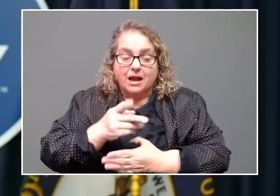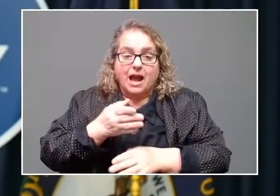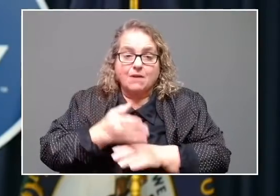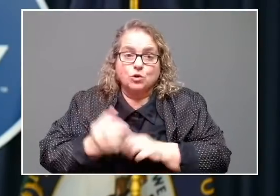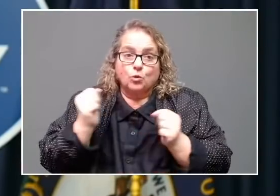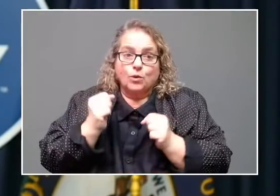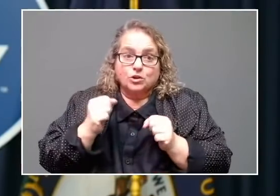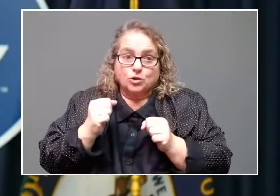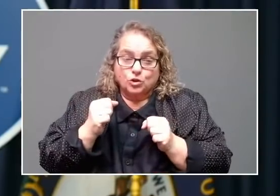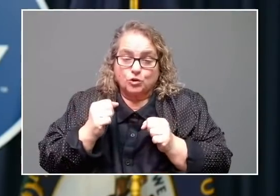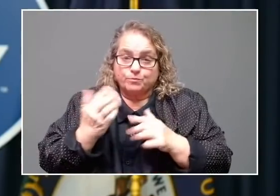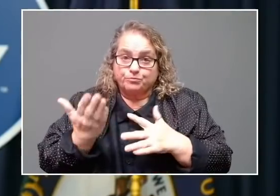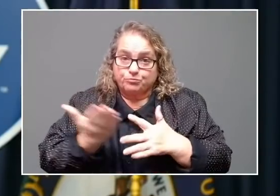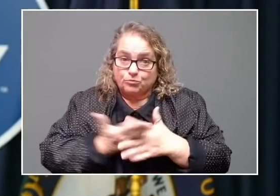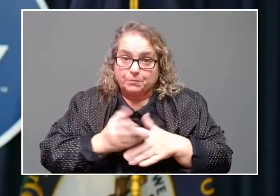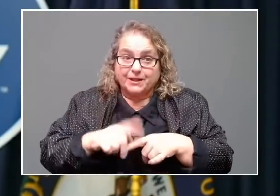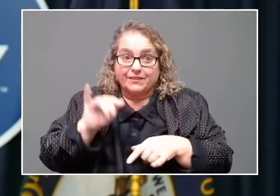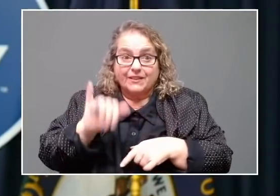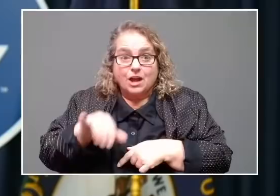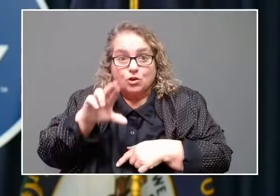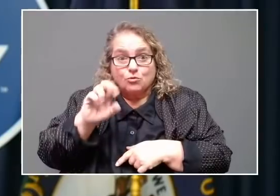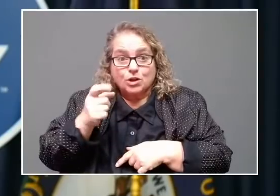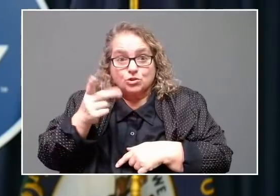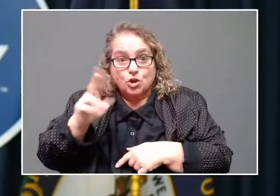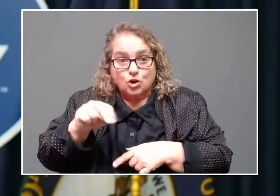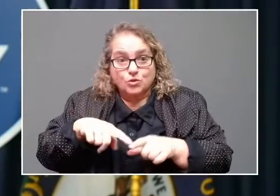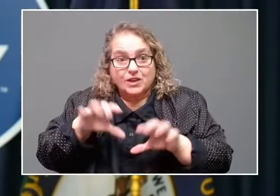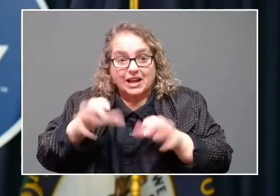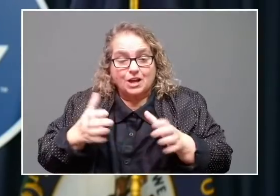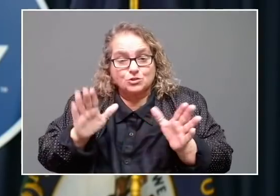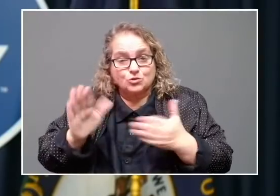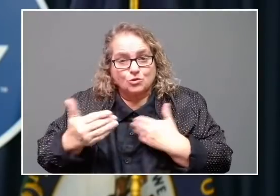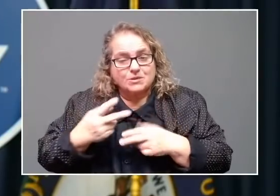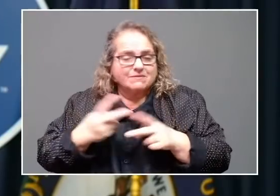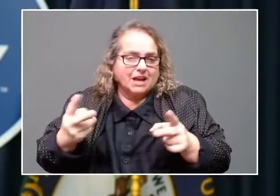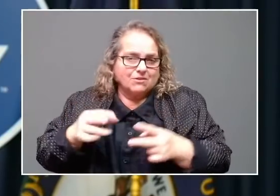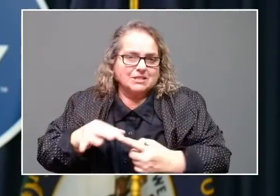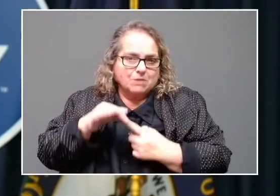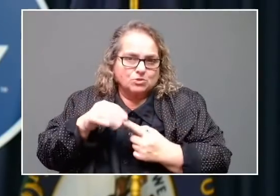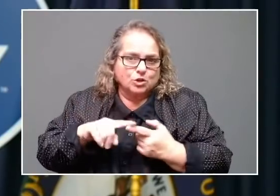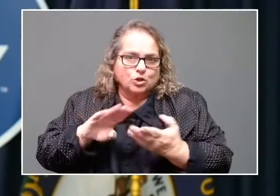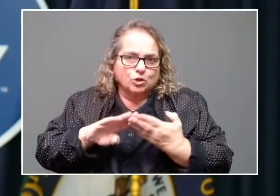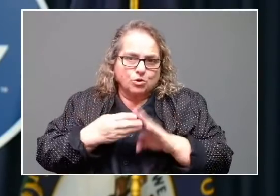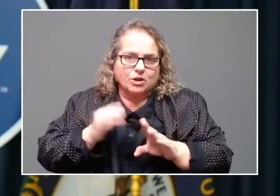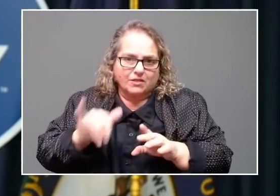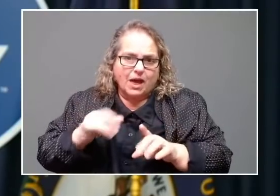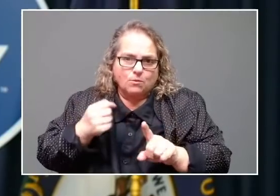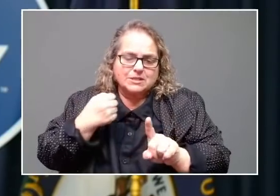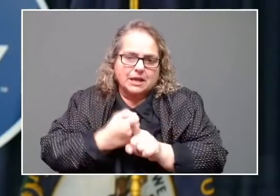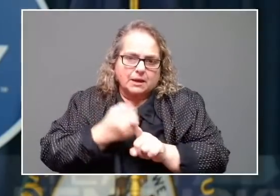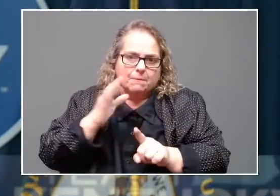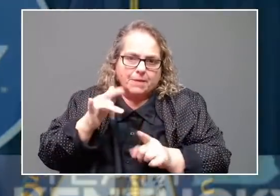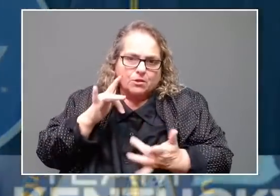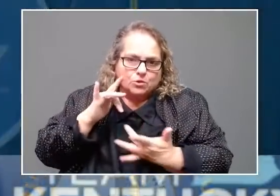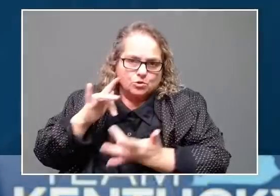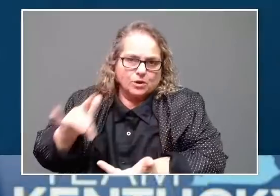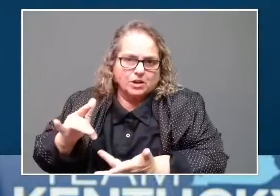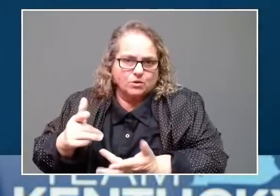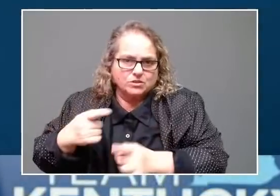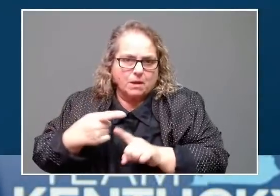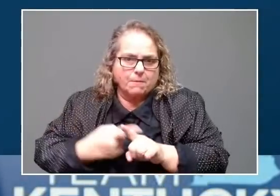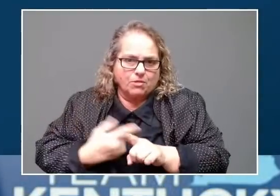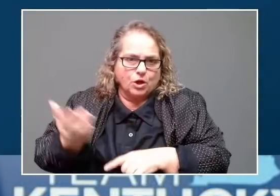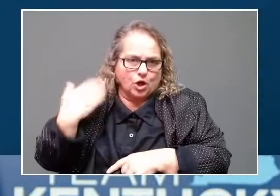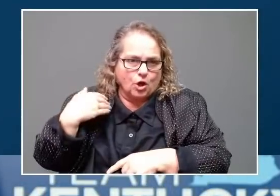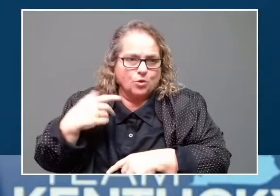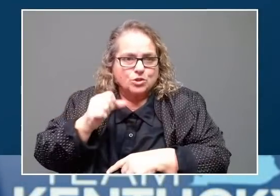to the classroom is a little bit more special in communities that were impacted by the tornadoes just over a month ago. So we